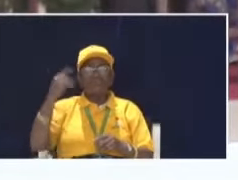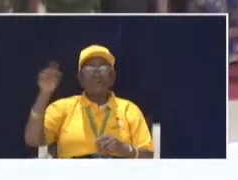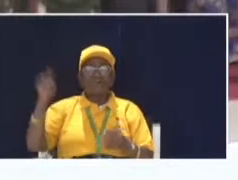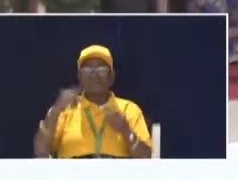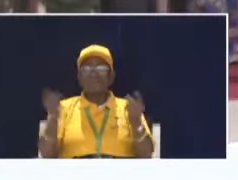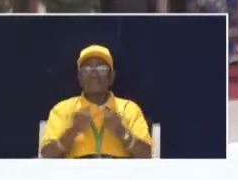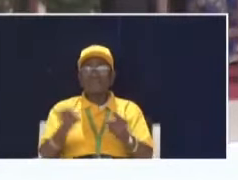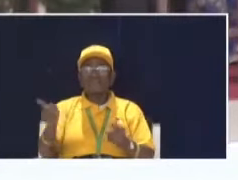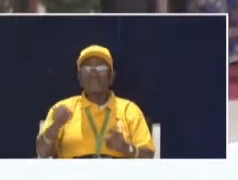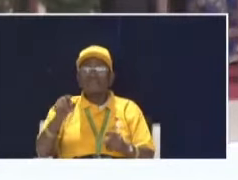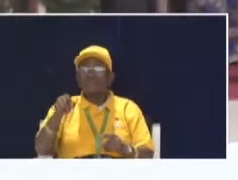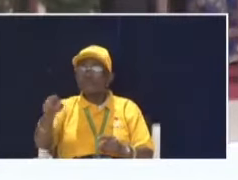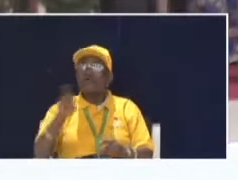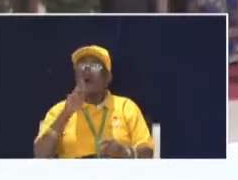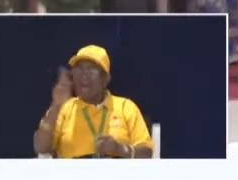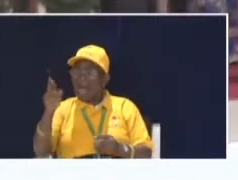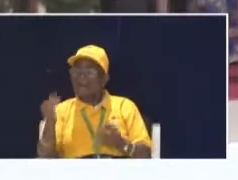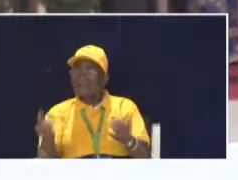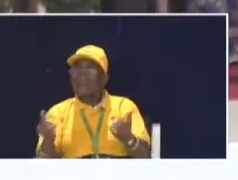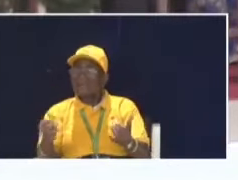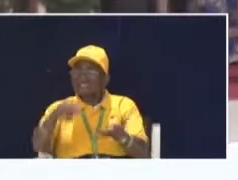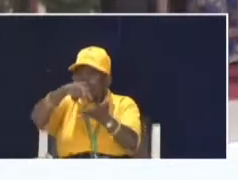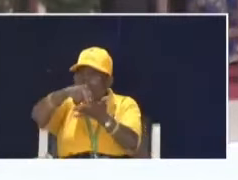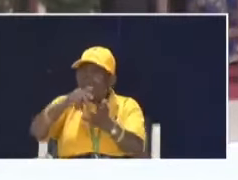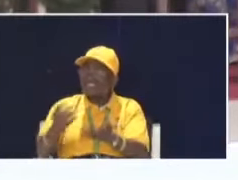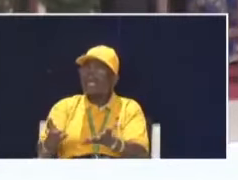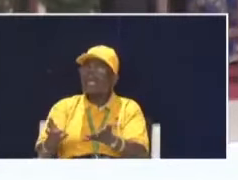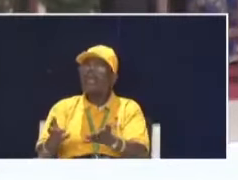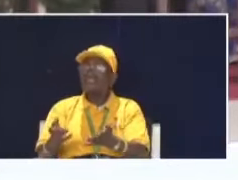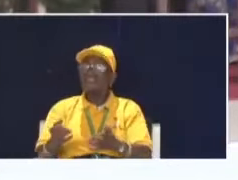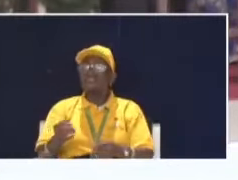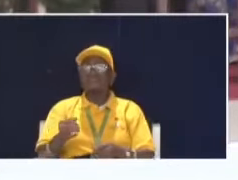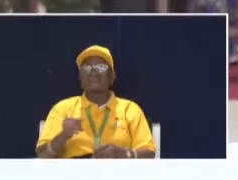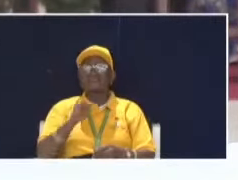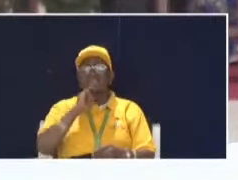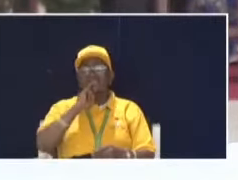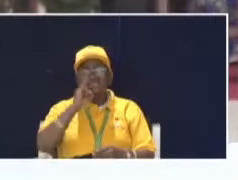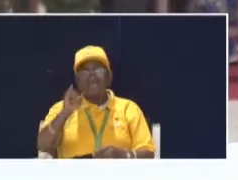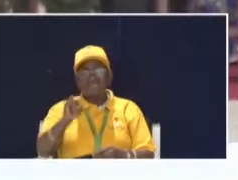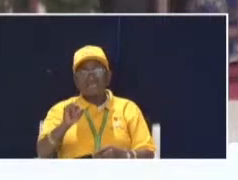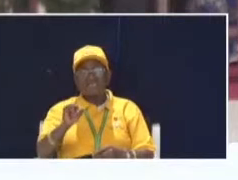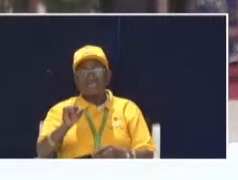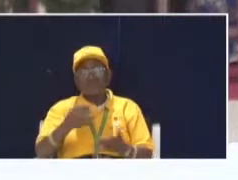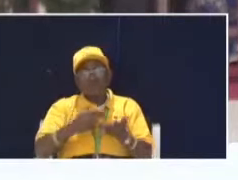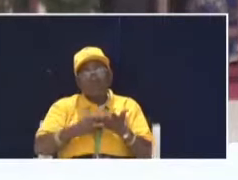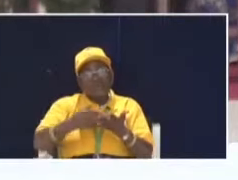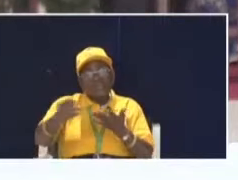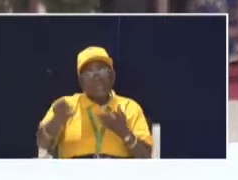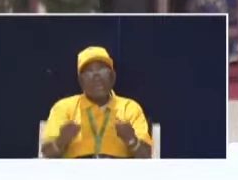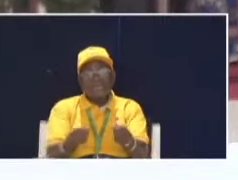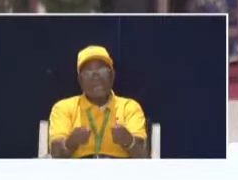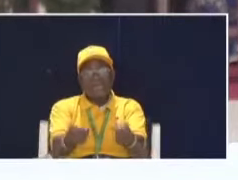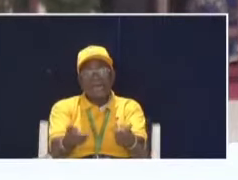place whereon thou standest is holy ground.